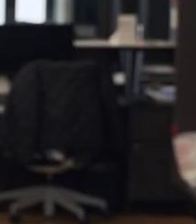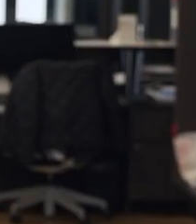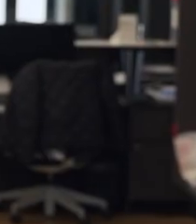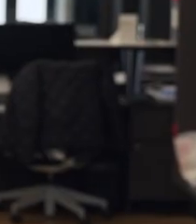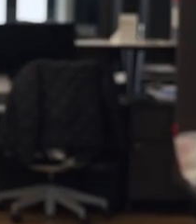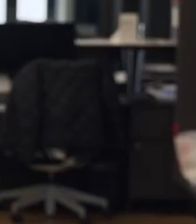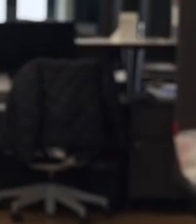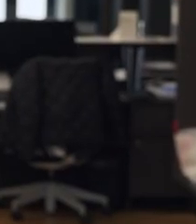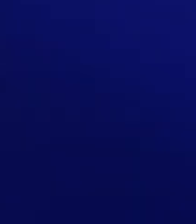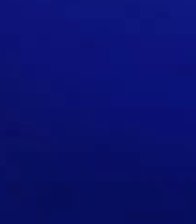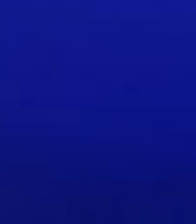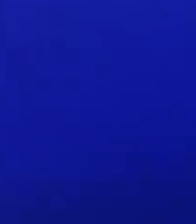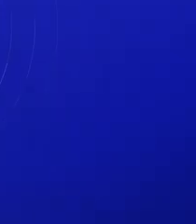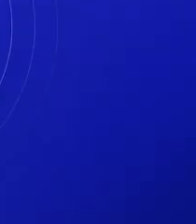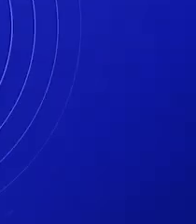Our future is electric.